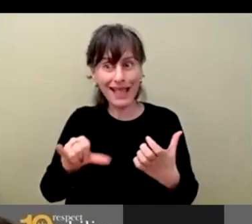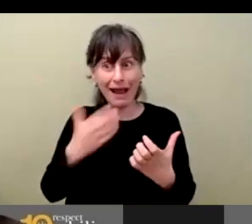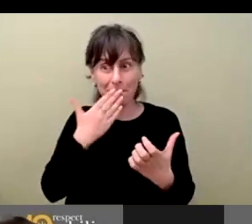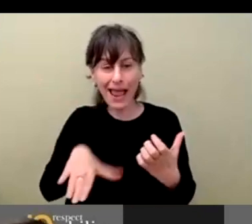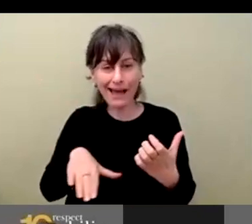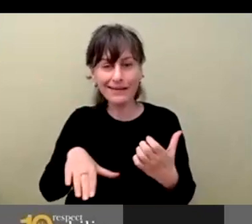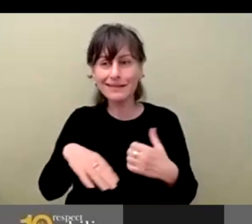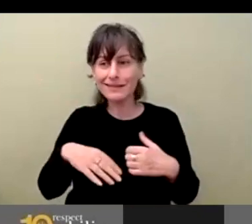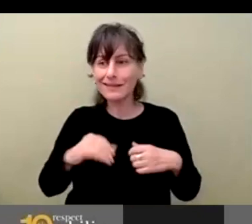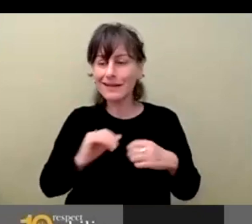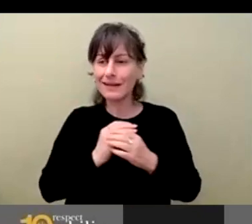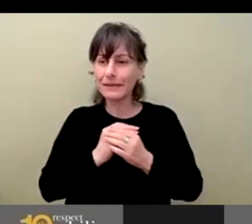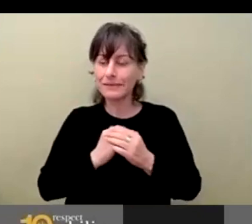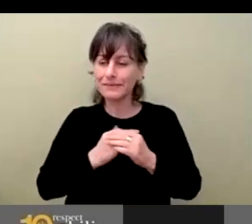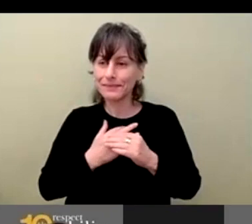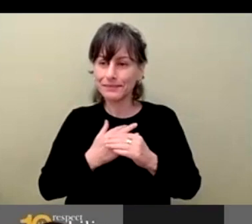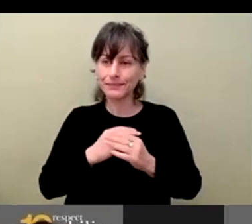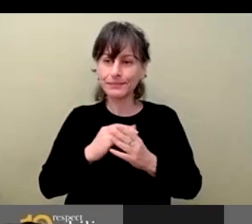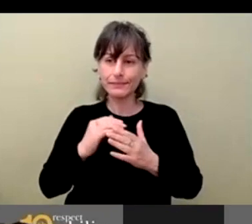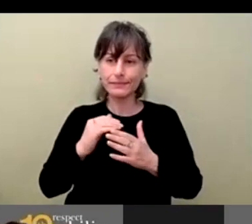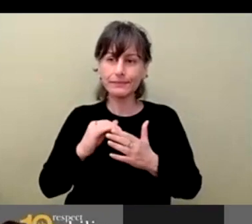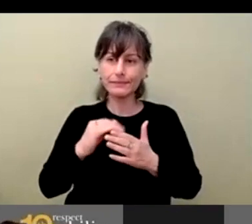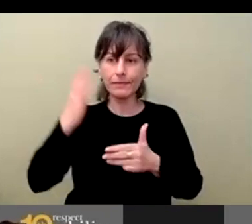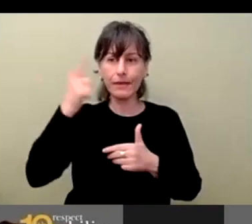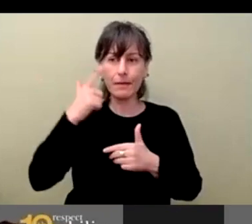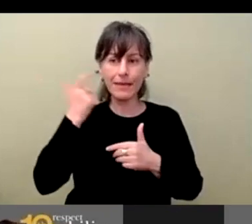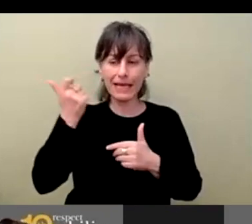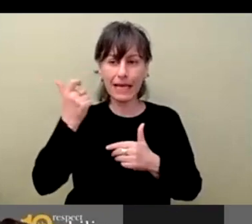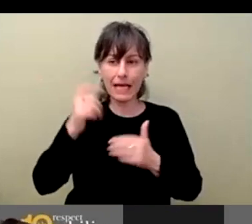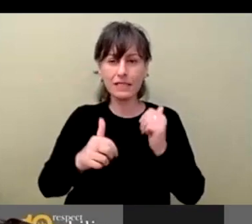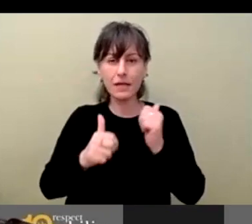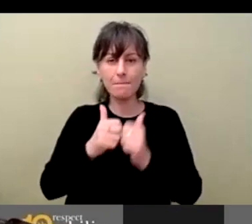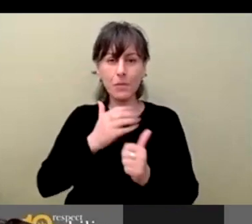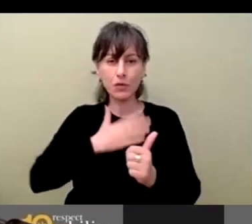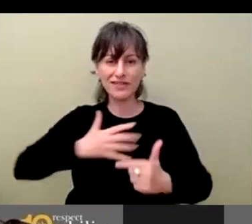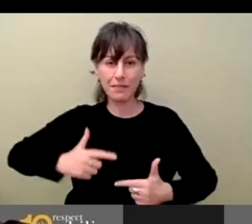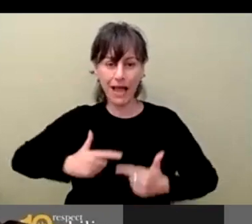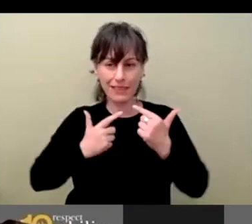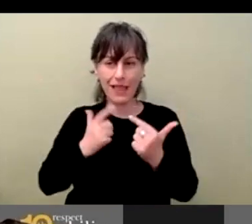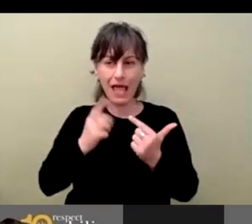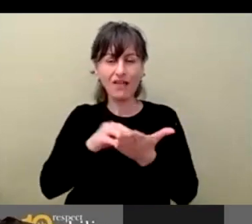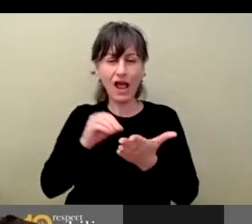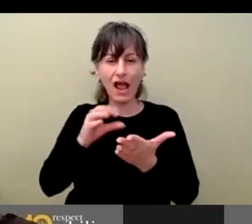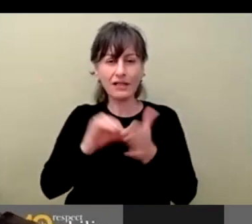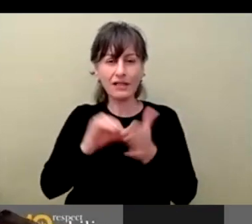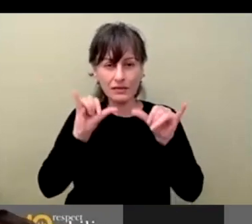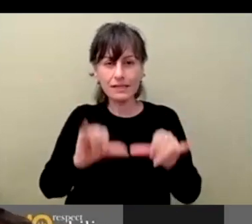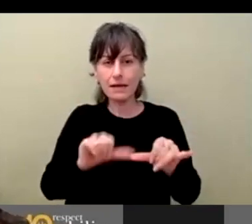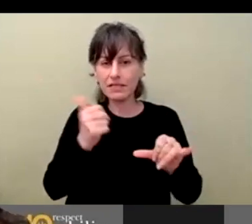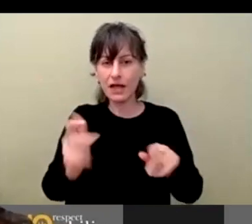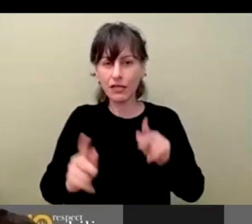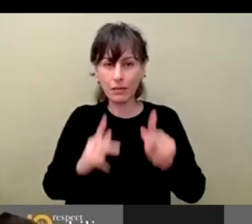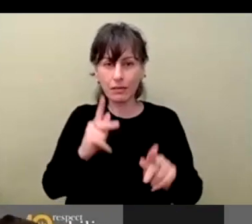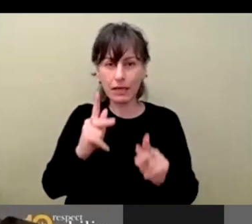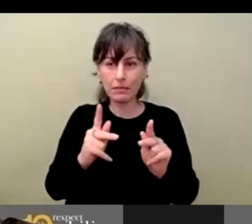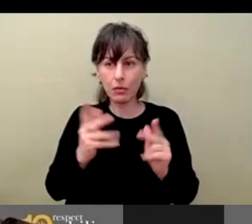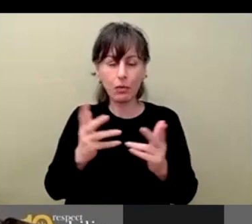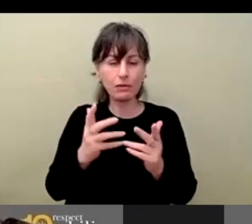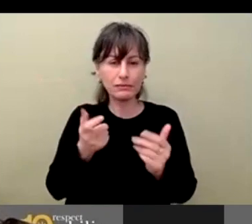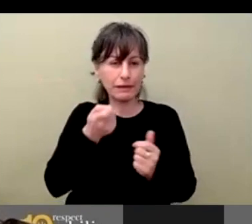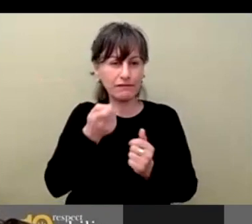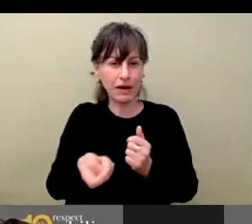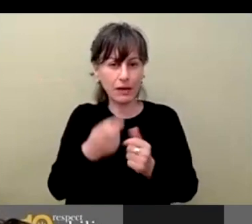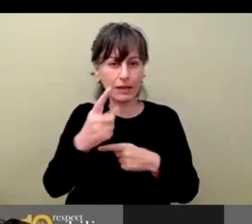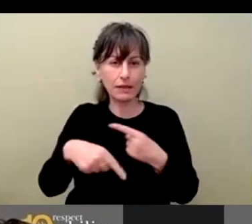apparently. That's because, you know, most of my life, I learned what everybody else learned, which was very little